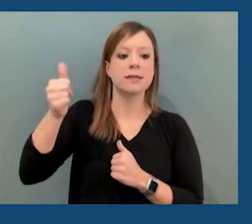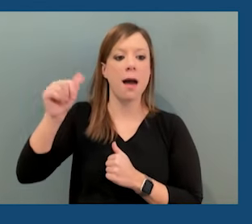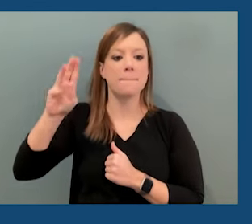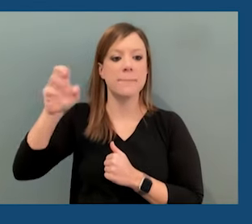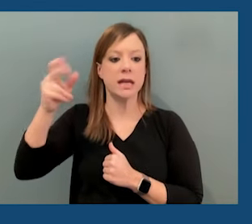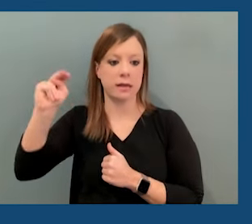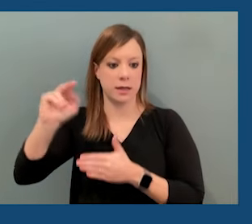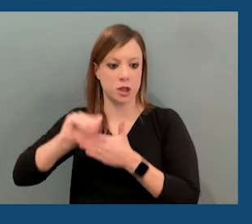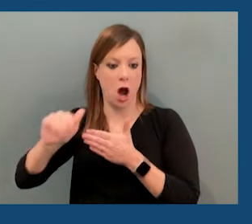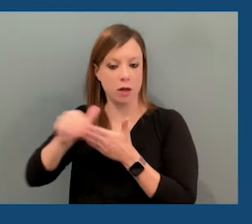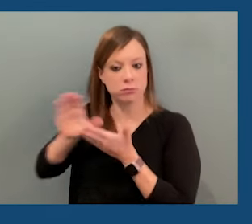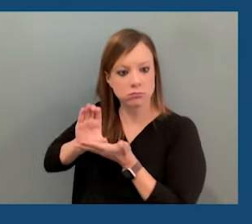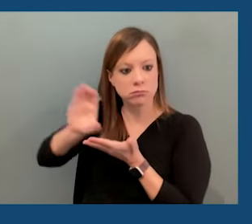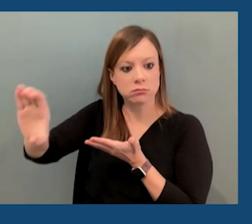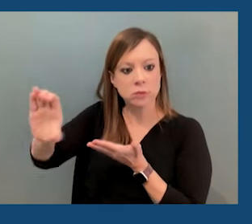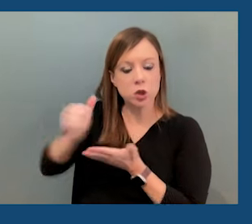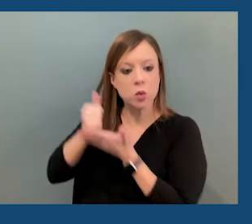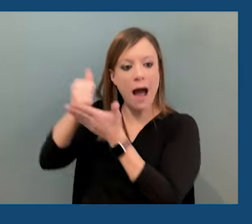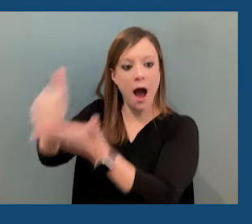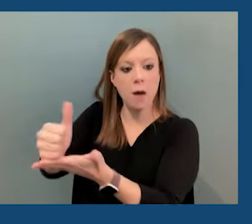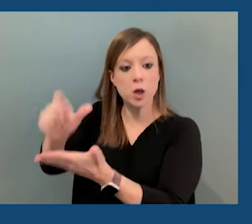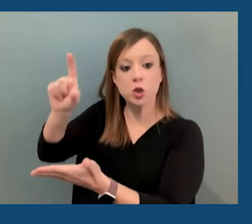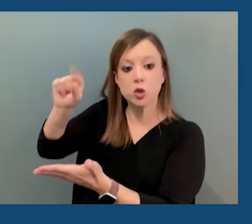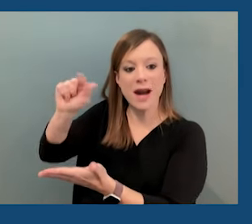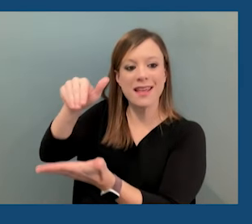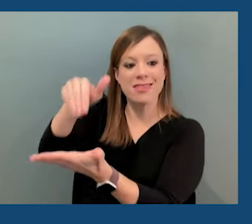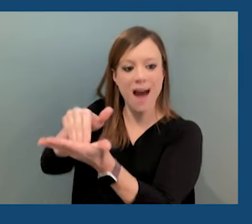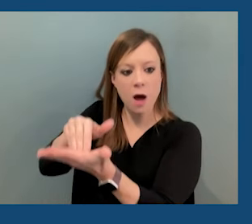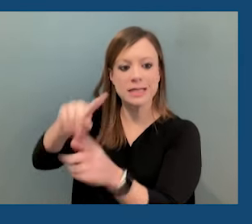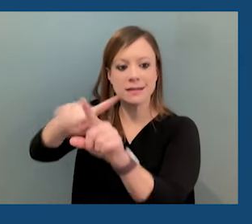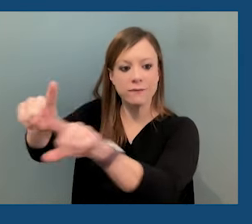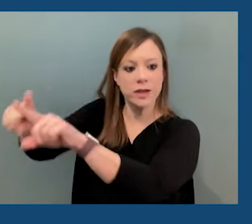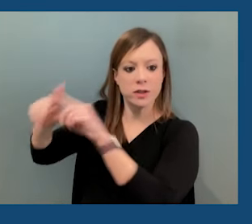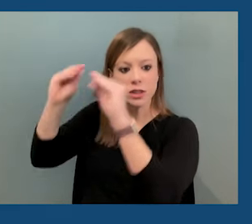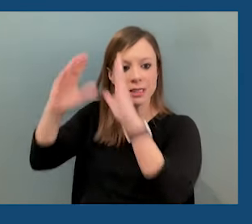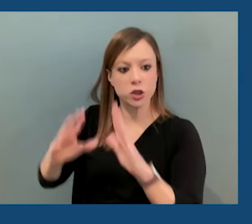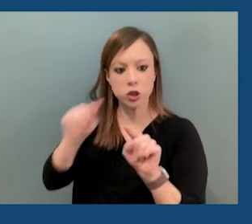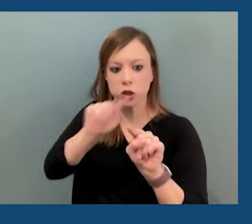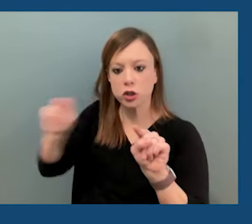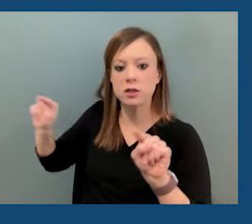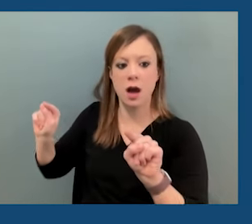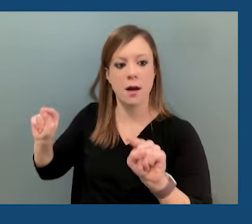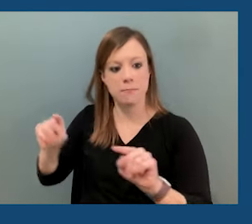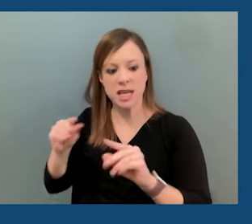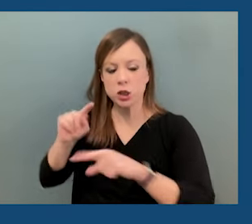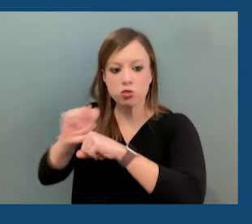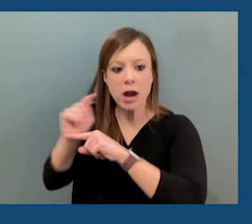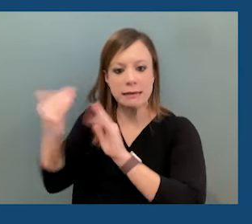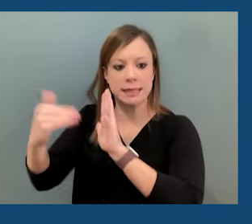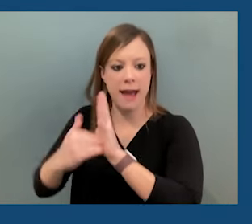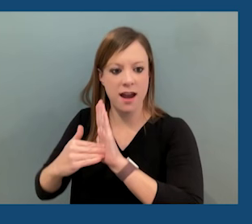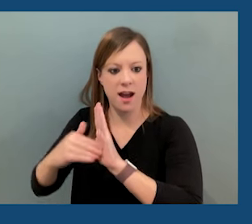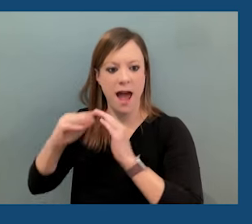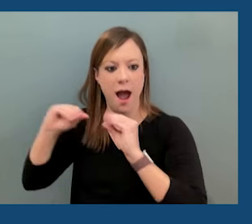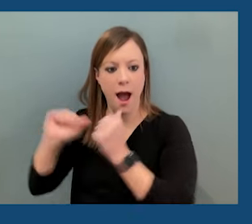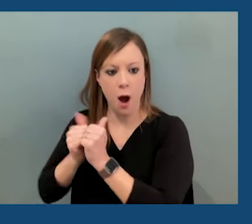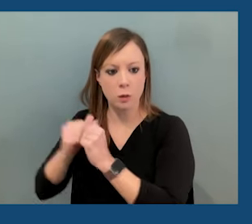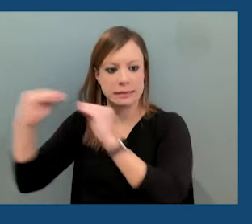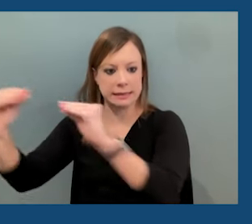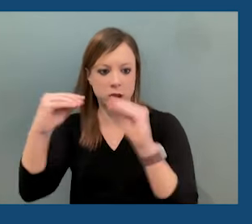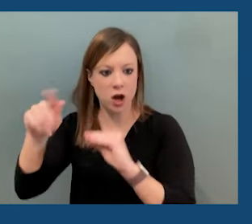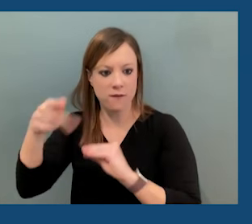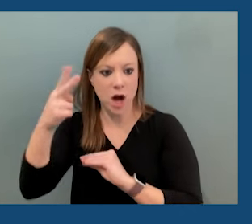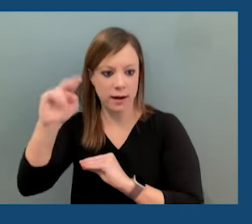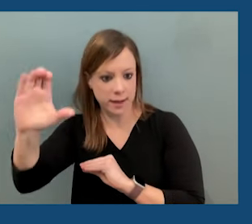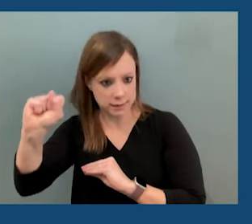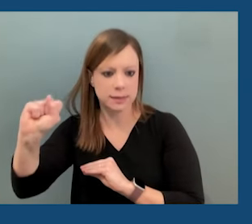help 20,000 educators get retrained statewide and make sure they're ready for this shift. So let's just get that done. It's high time we